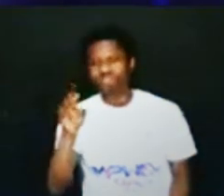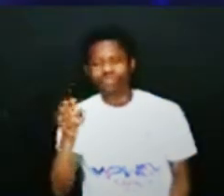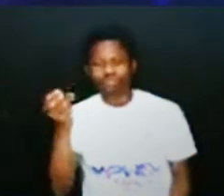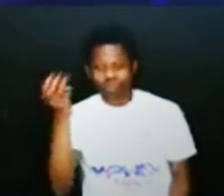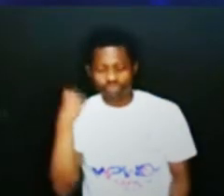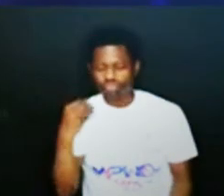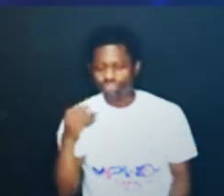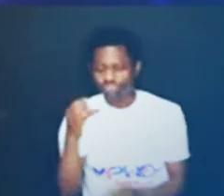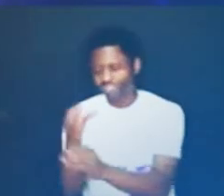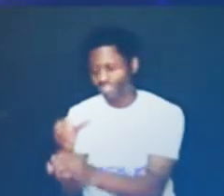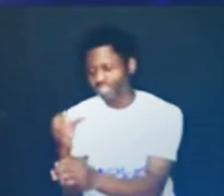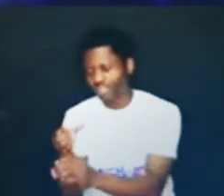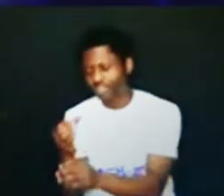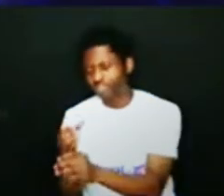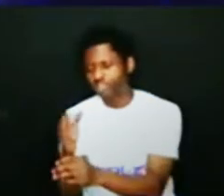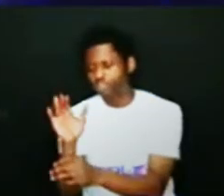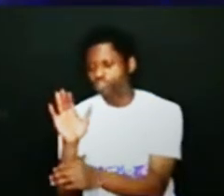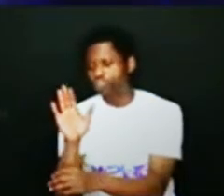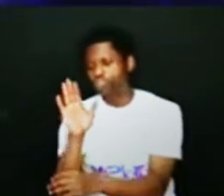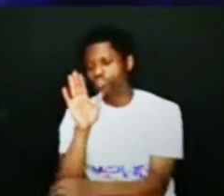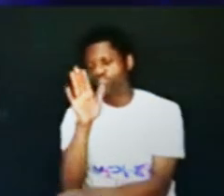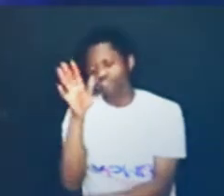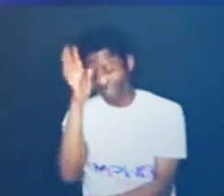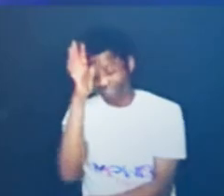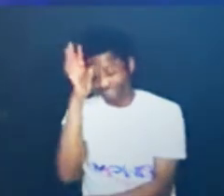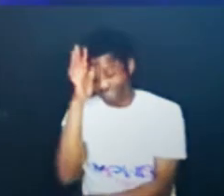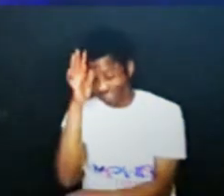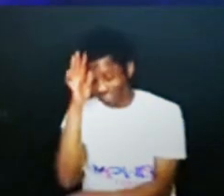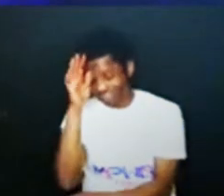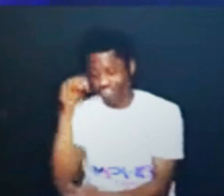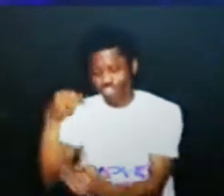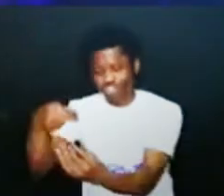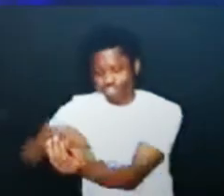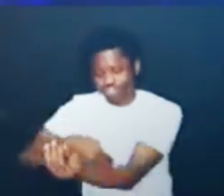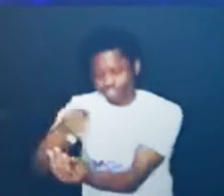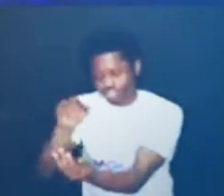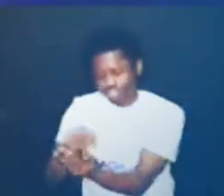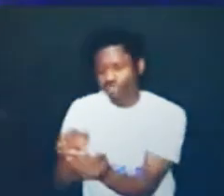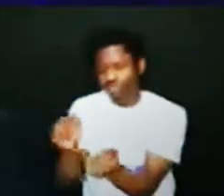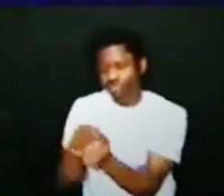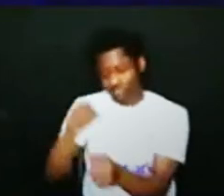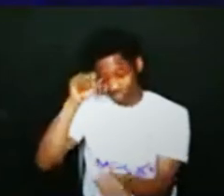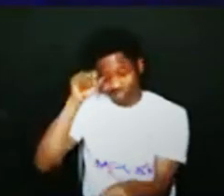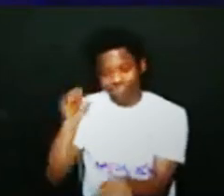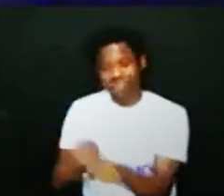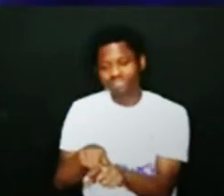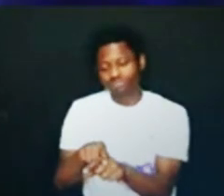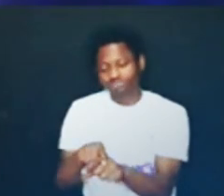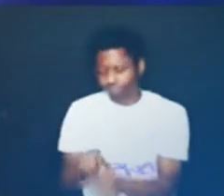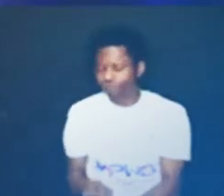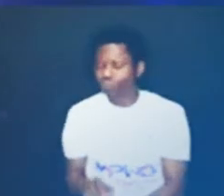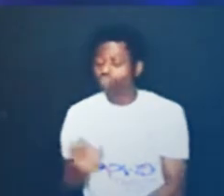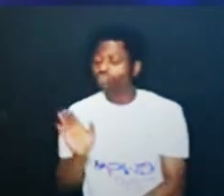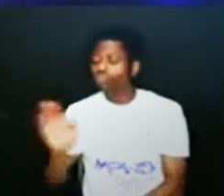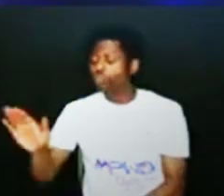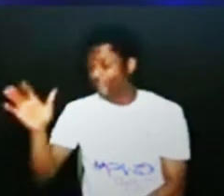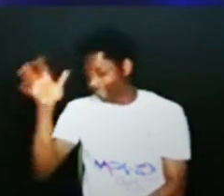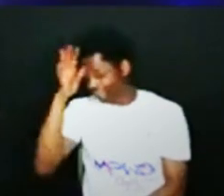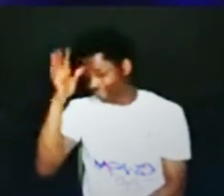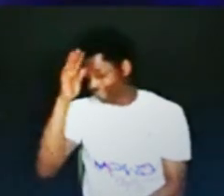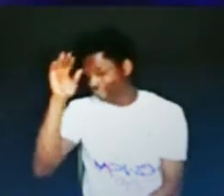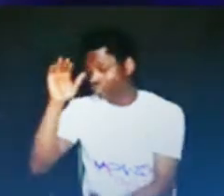Bilhah and the sons of Zilpah. His father's wives, that is the concubines, he